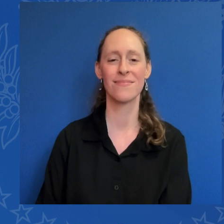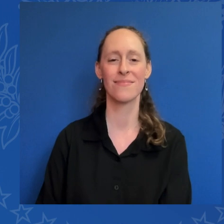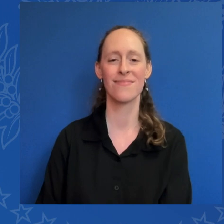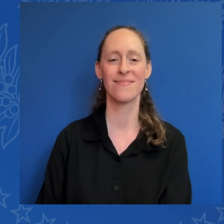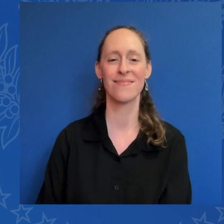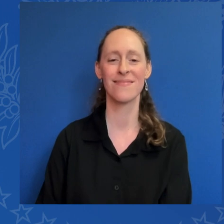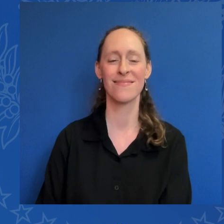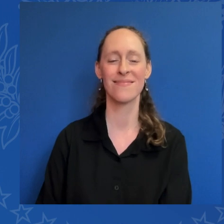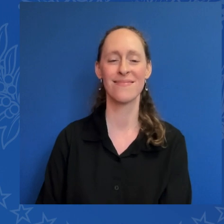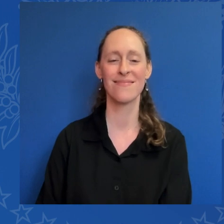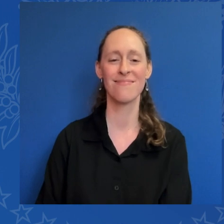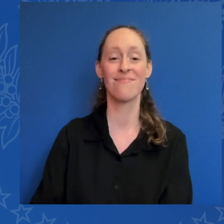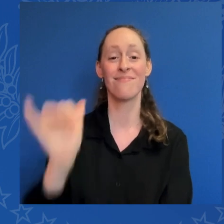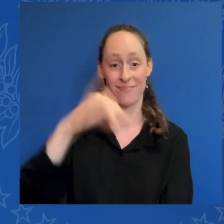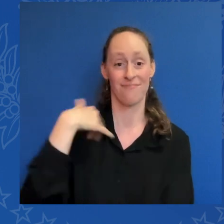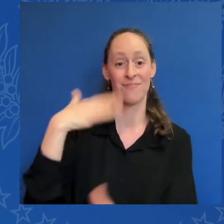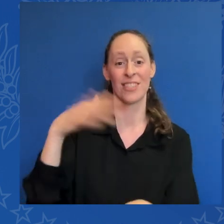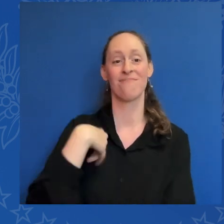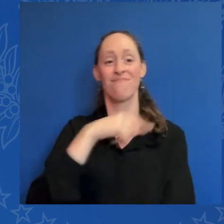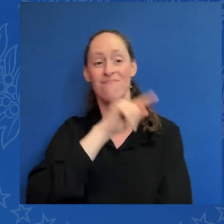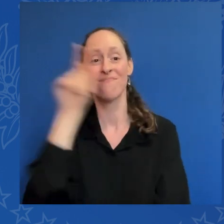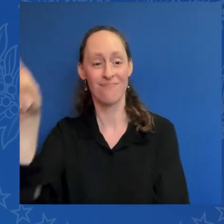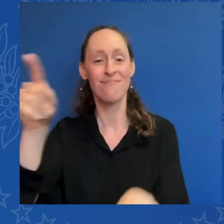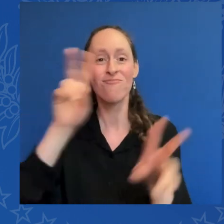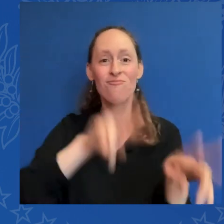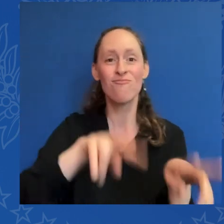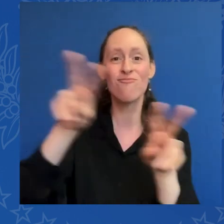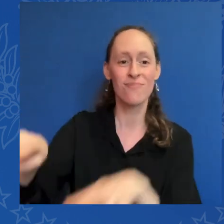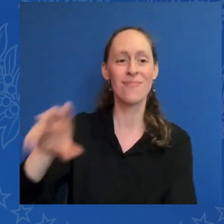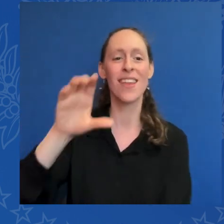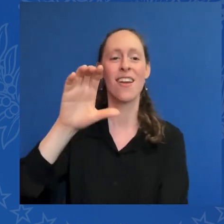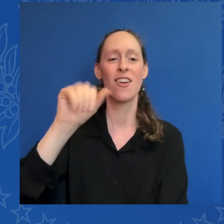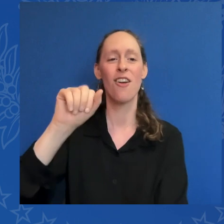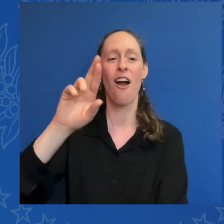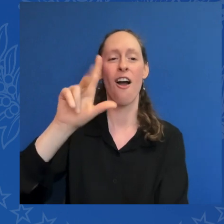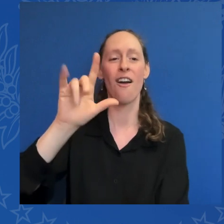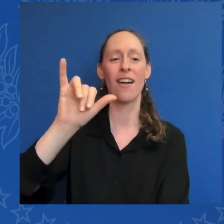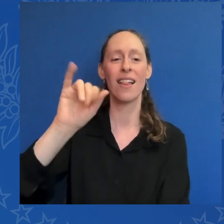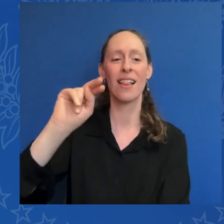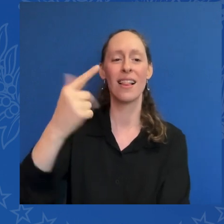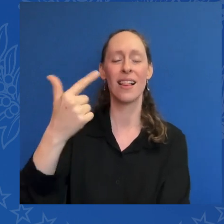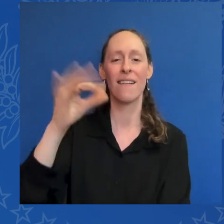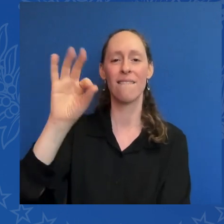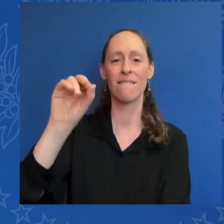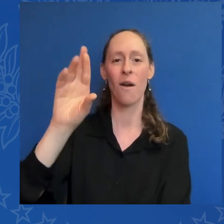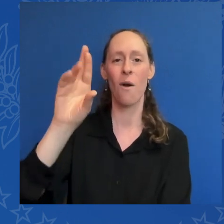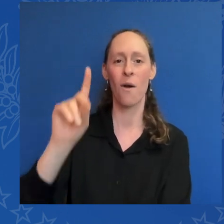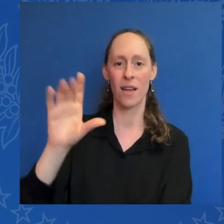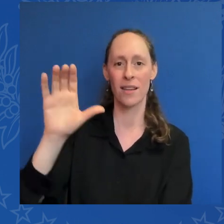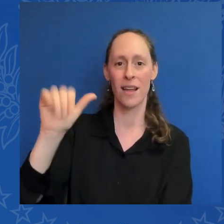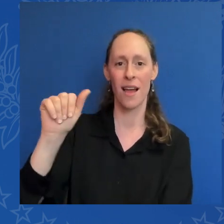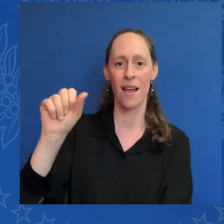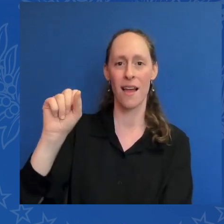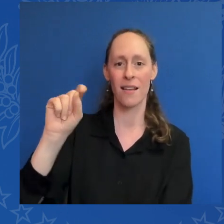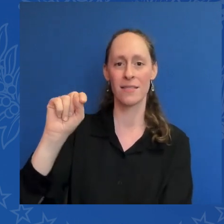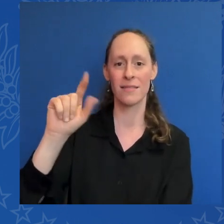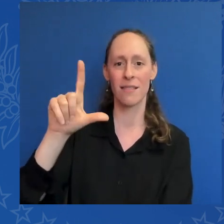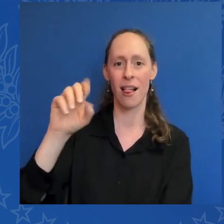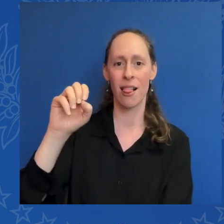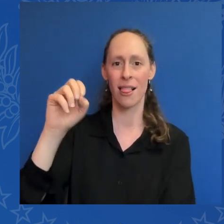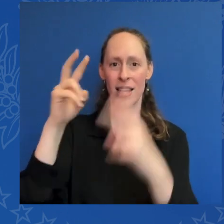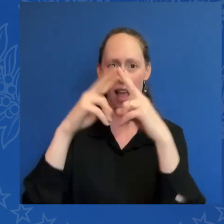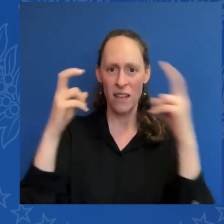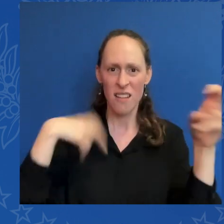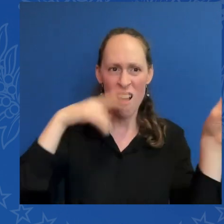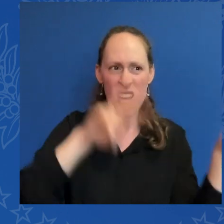last glimpses that the Finnegan family saw when they set sail for America. And they set sail